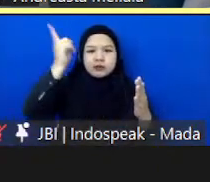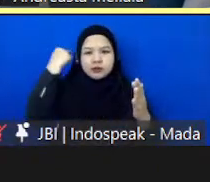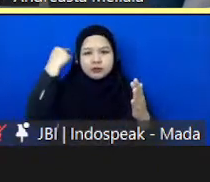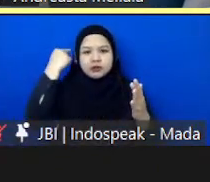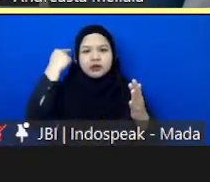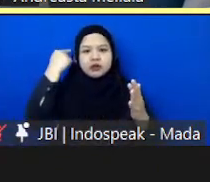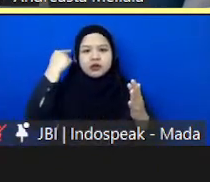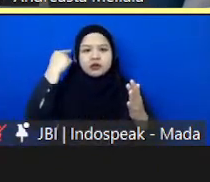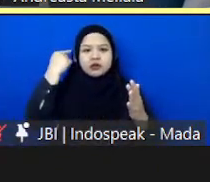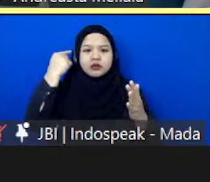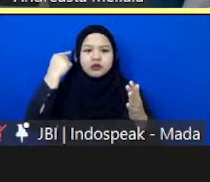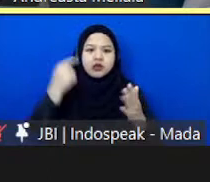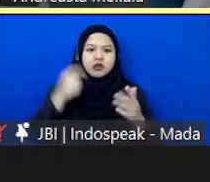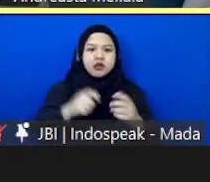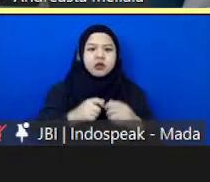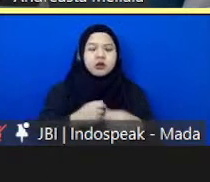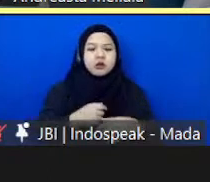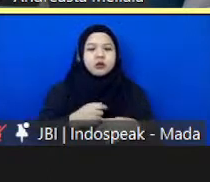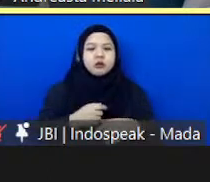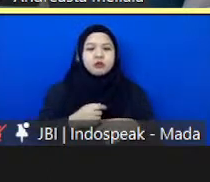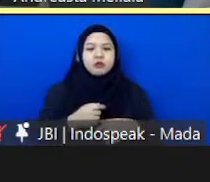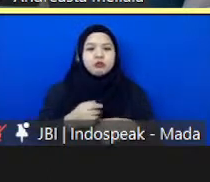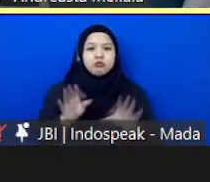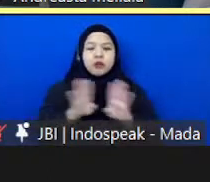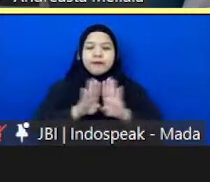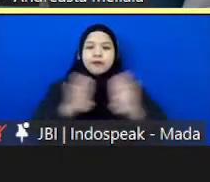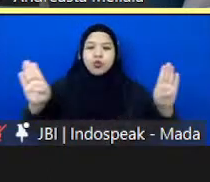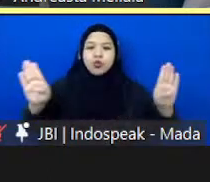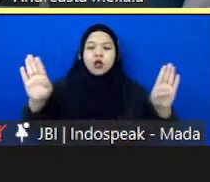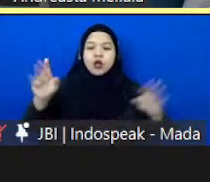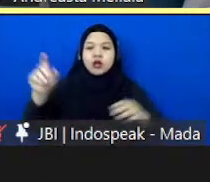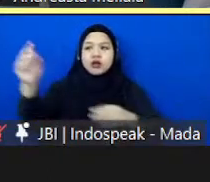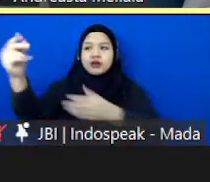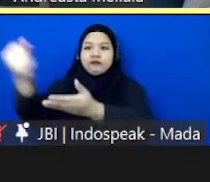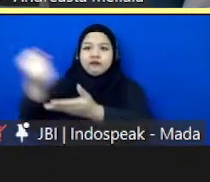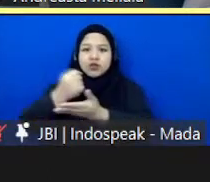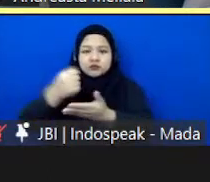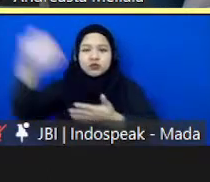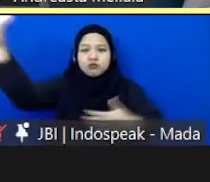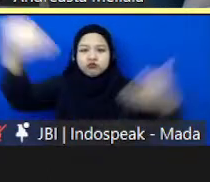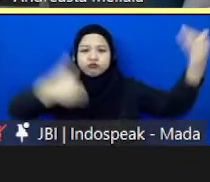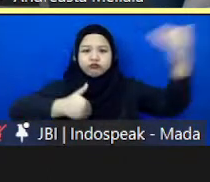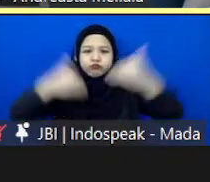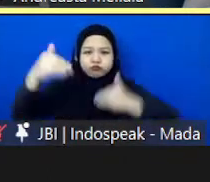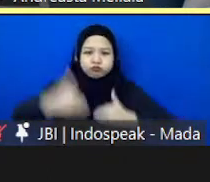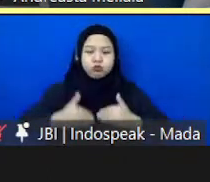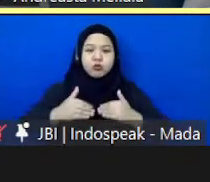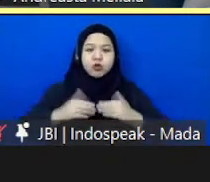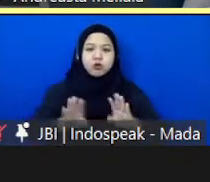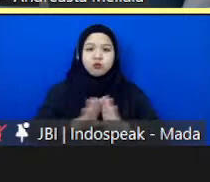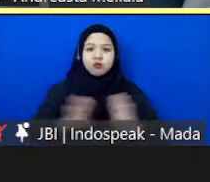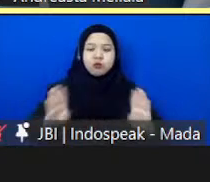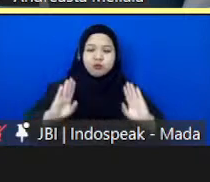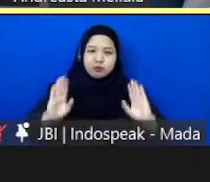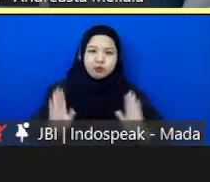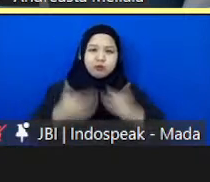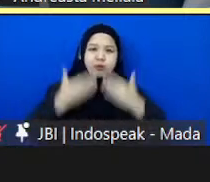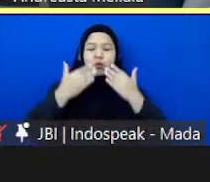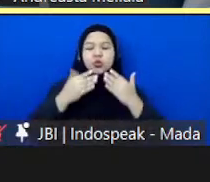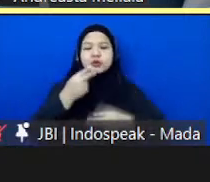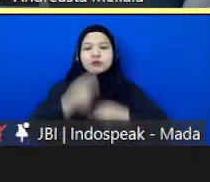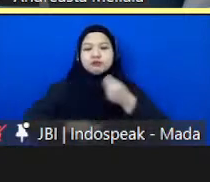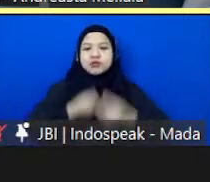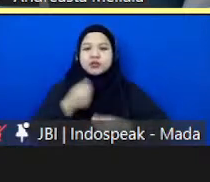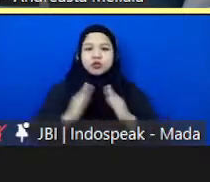lot of foreign investment to open the hospital business in Indonesia. The